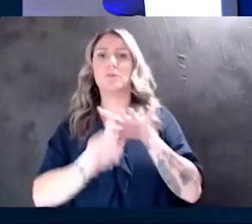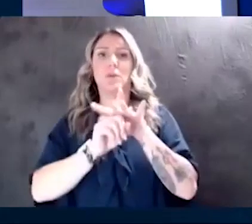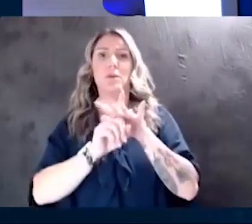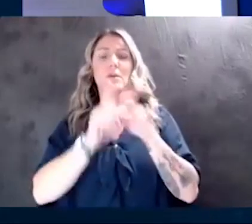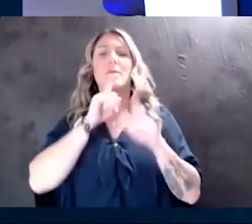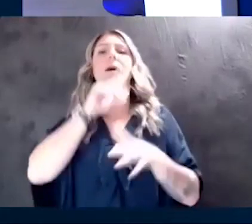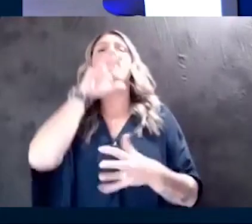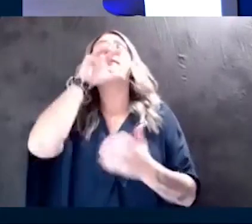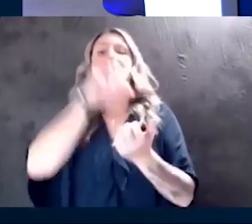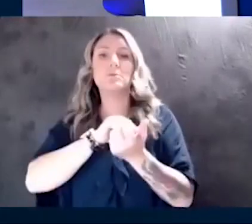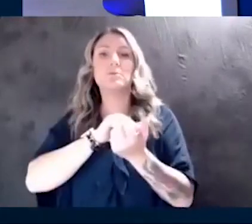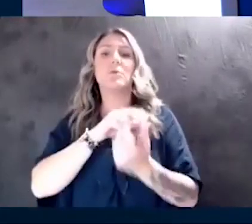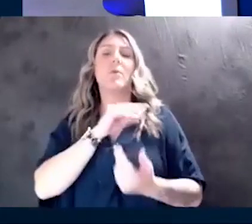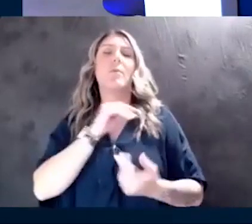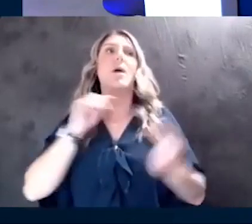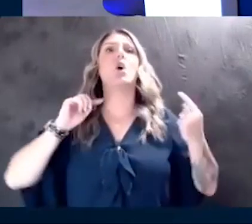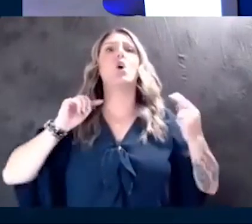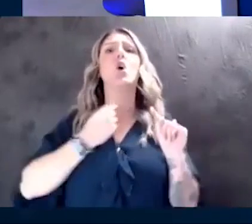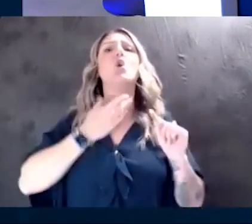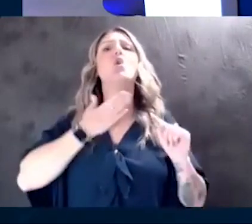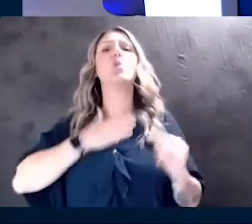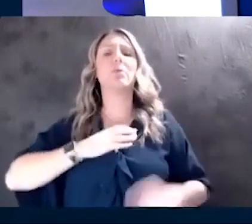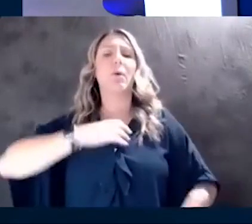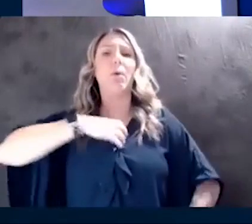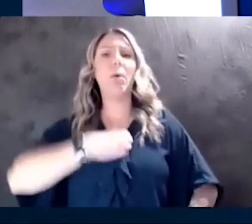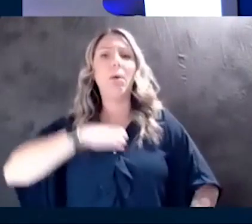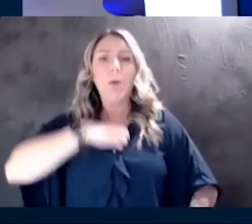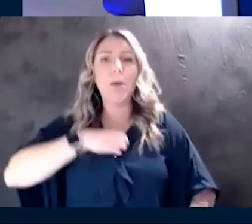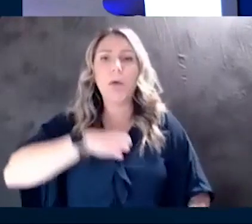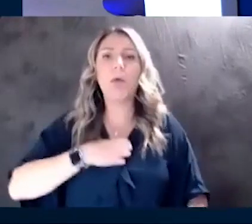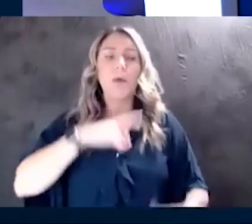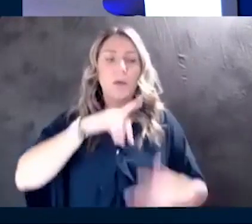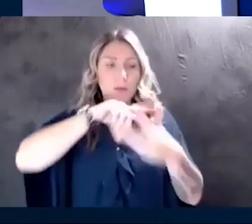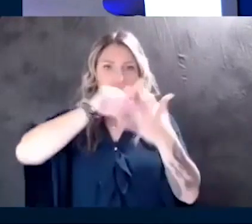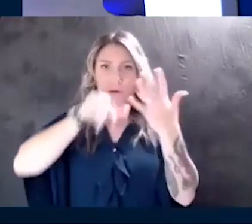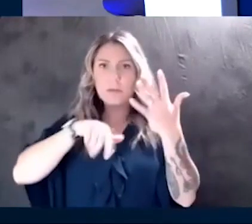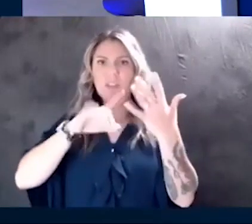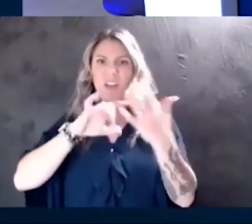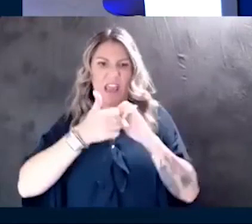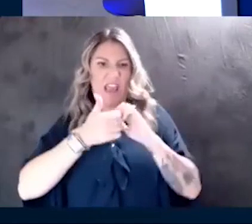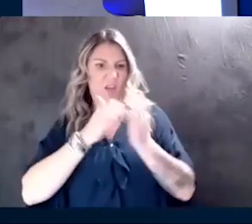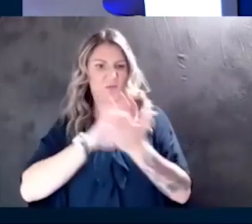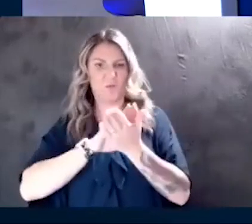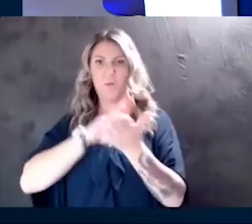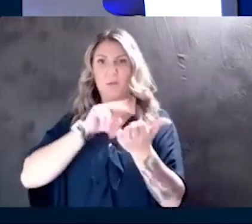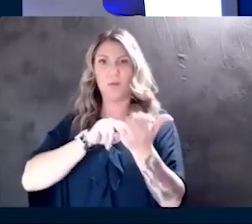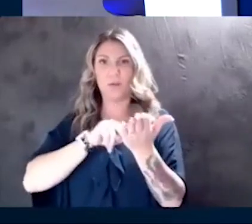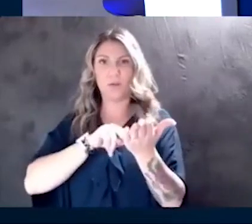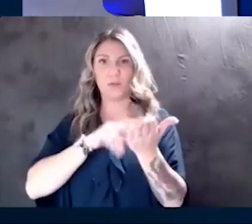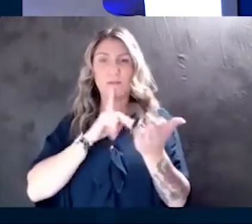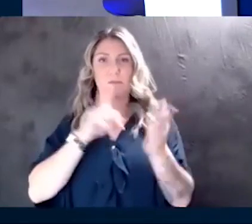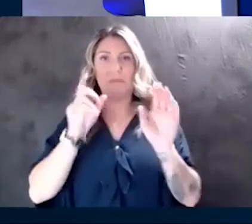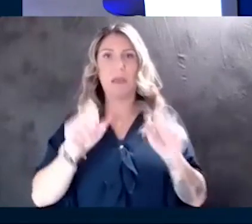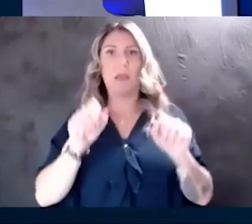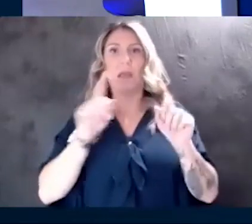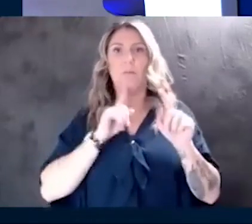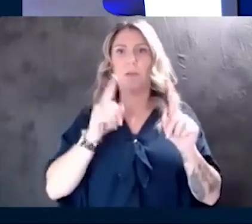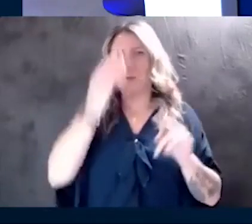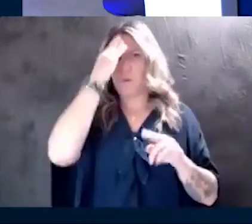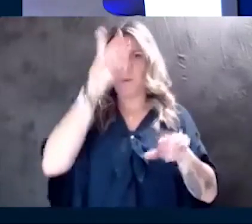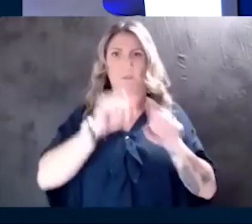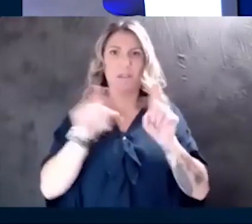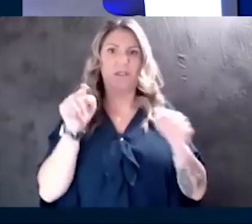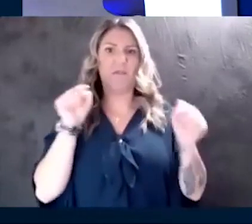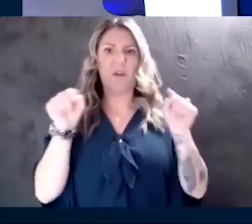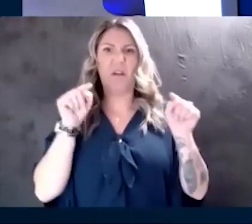and sore throats and coughing, how will school nurses be able to distinguish between, oh, that kid's just